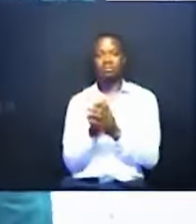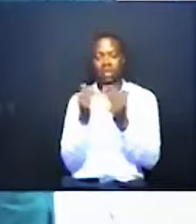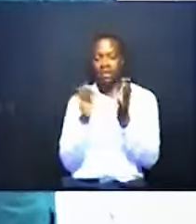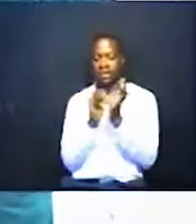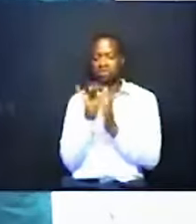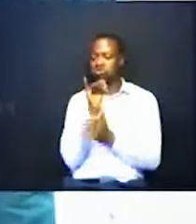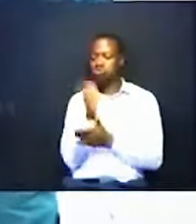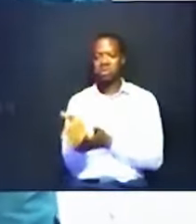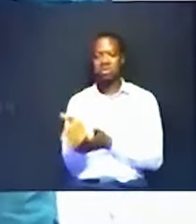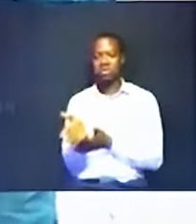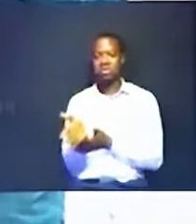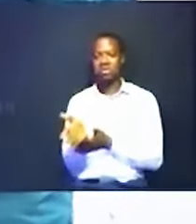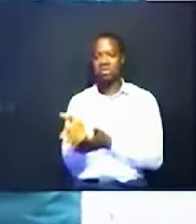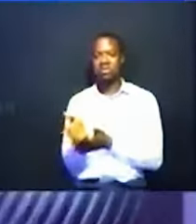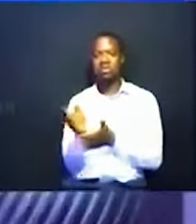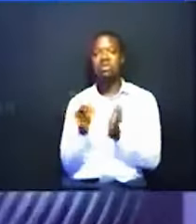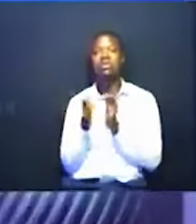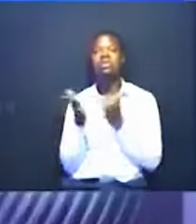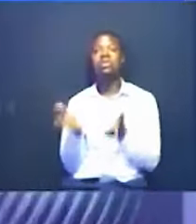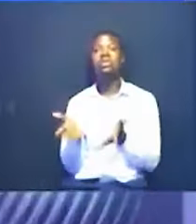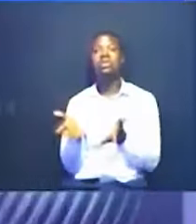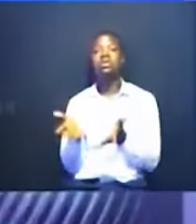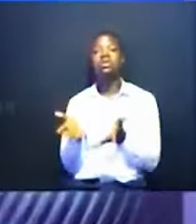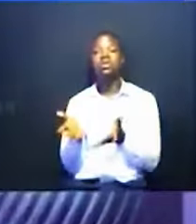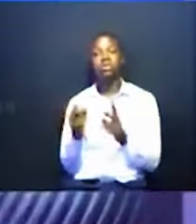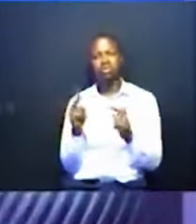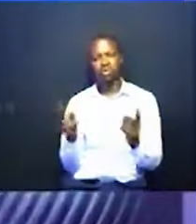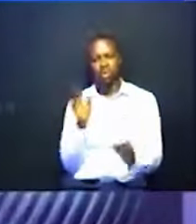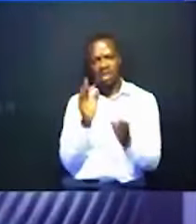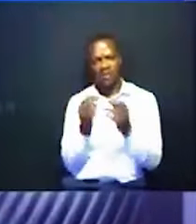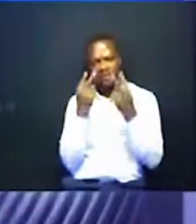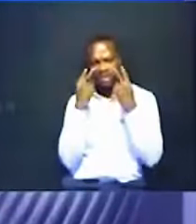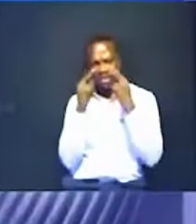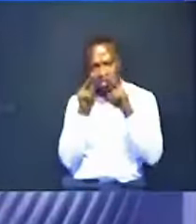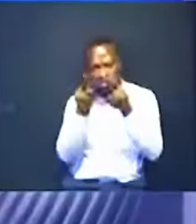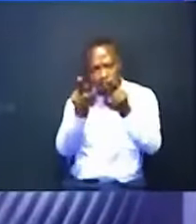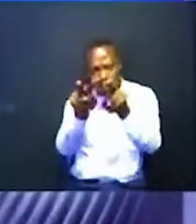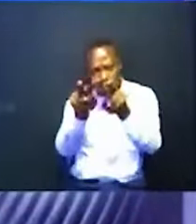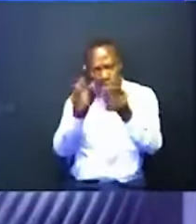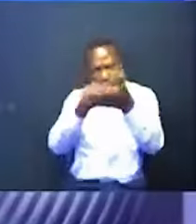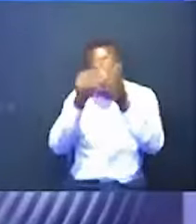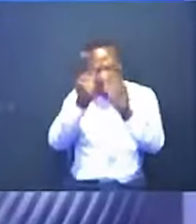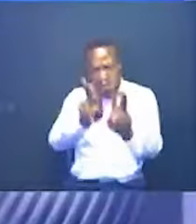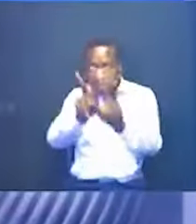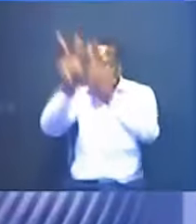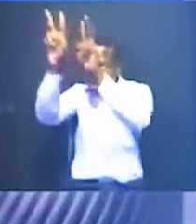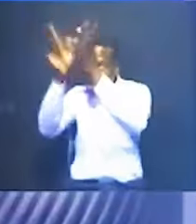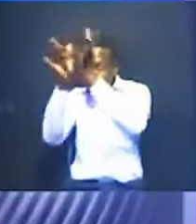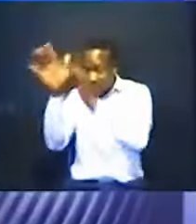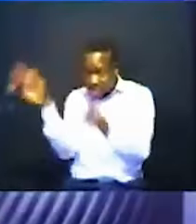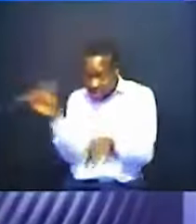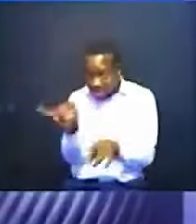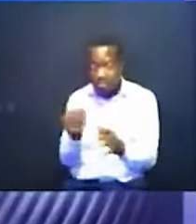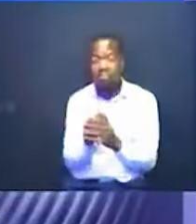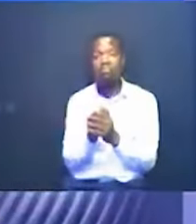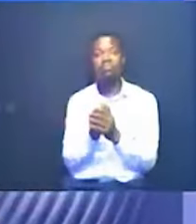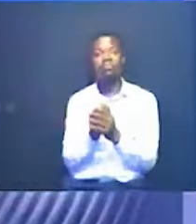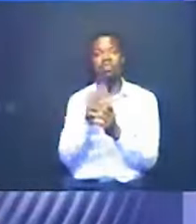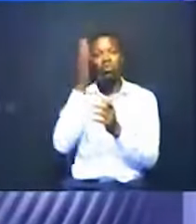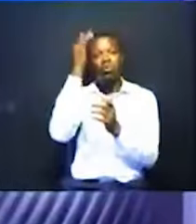not here. If they see you, they must see him. Because we